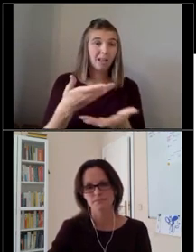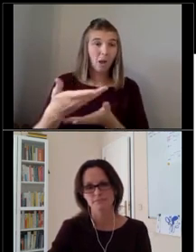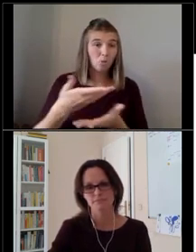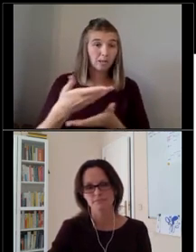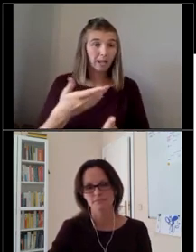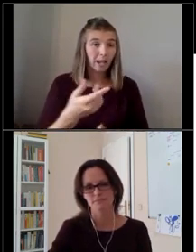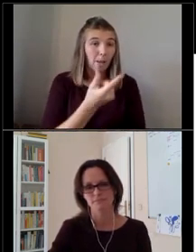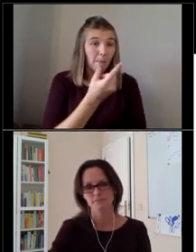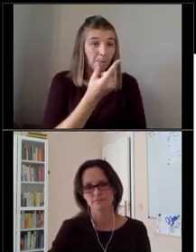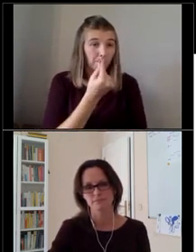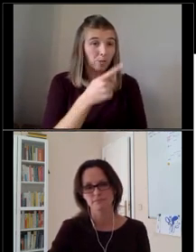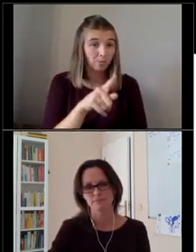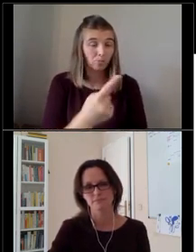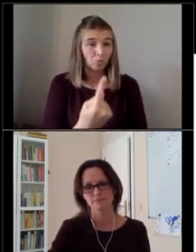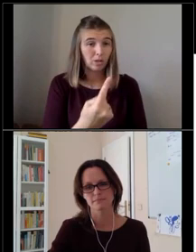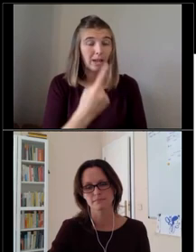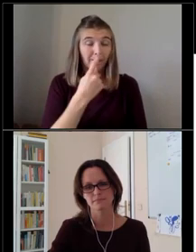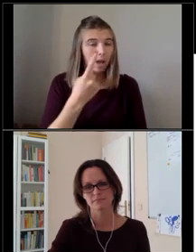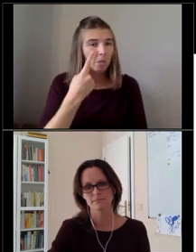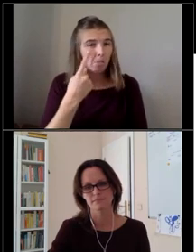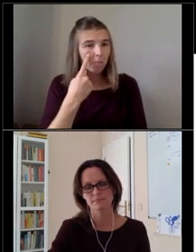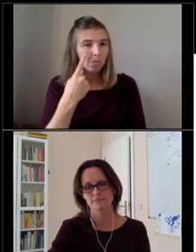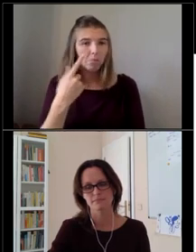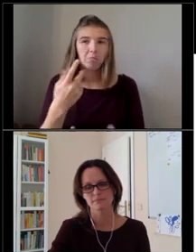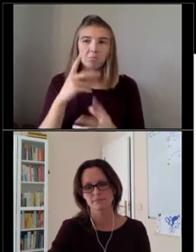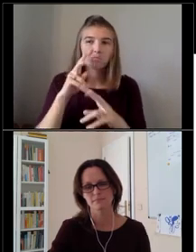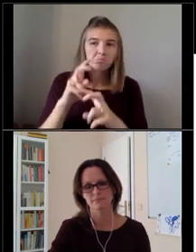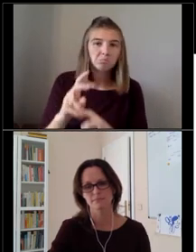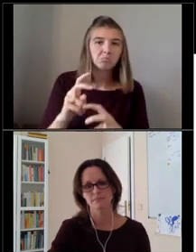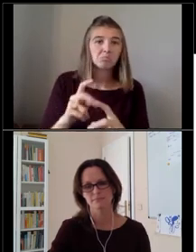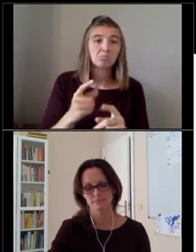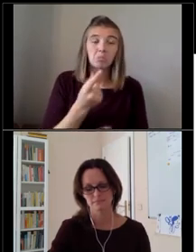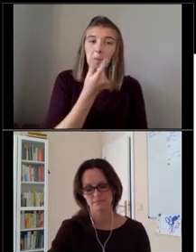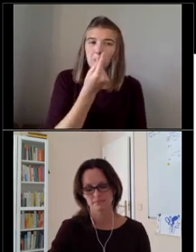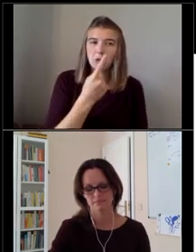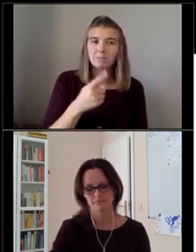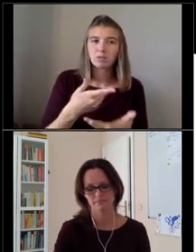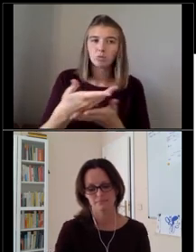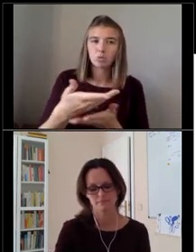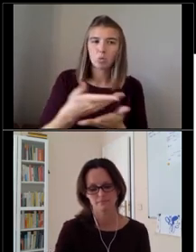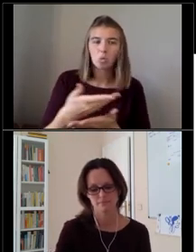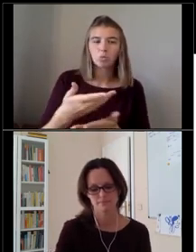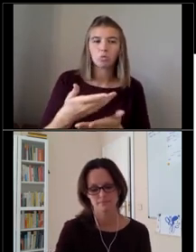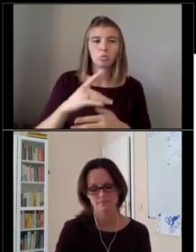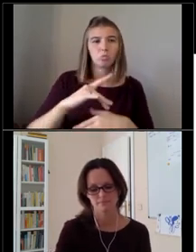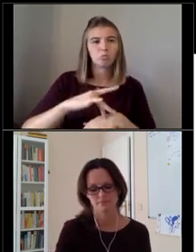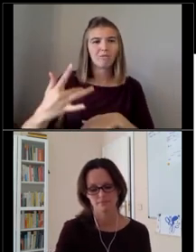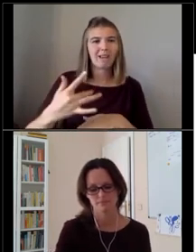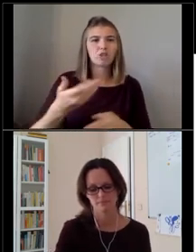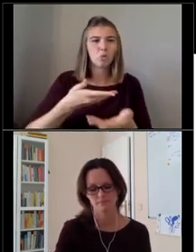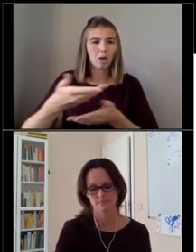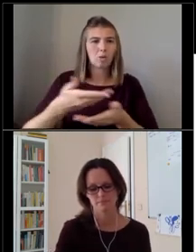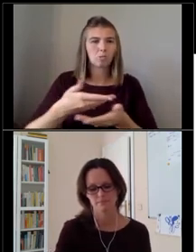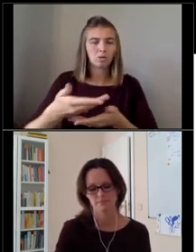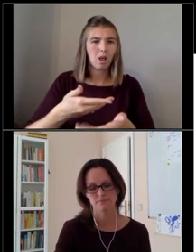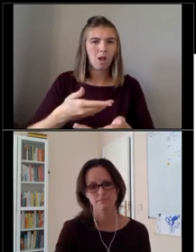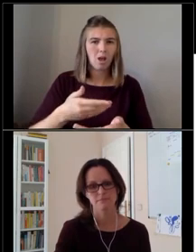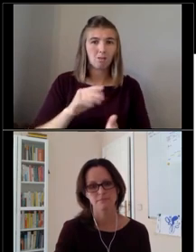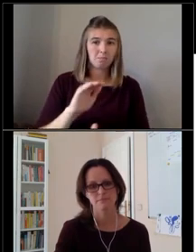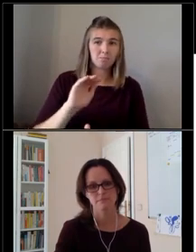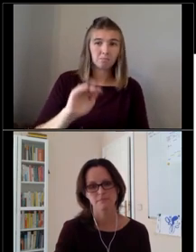those resources and maybe work with a counselor, like with a professional, as to how they